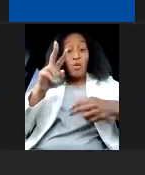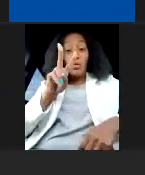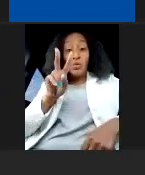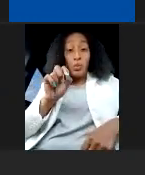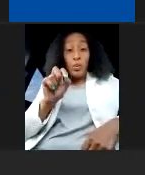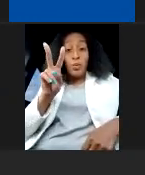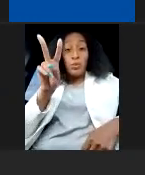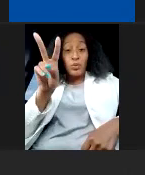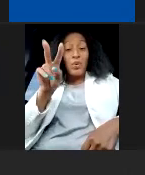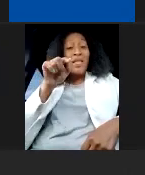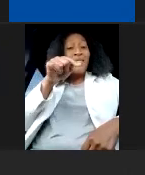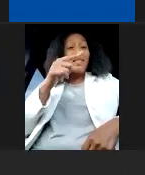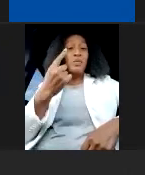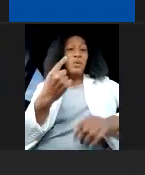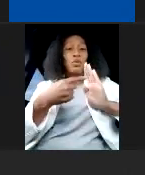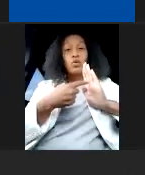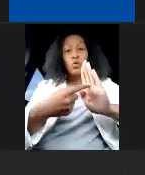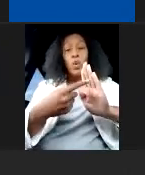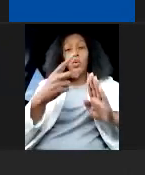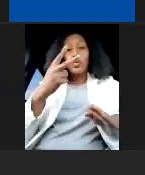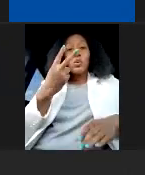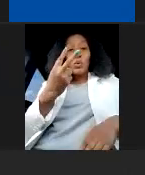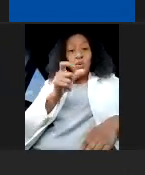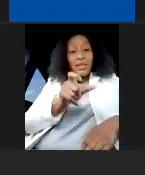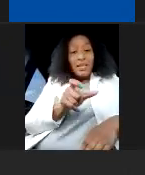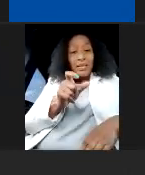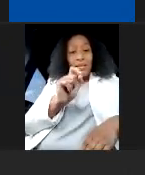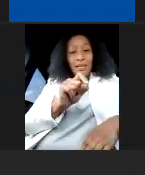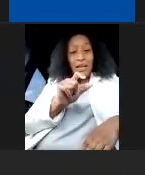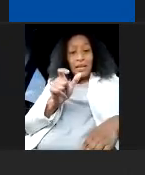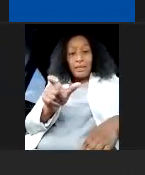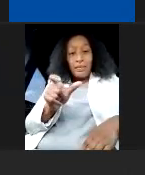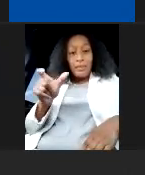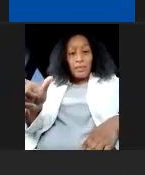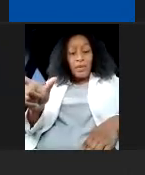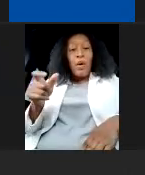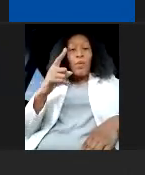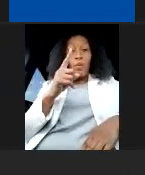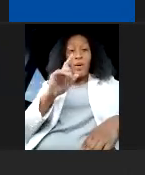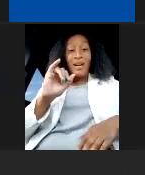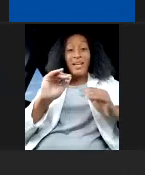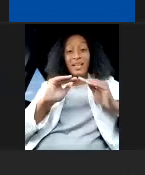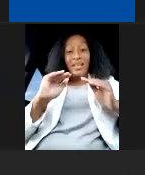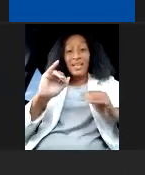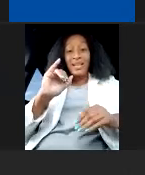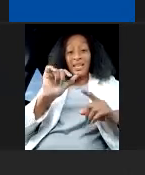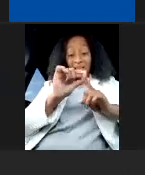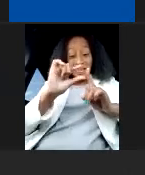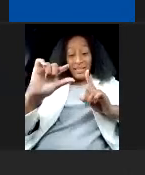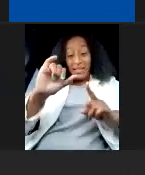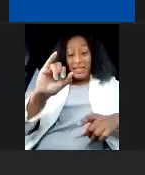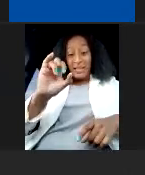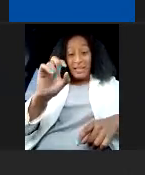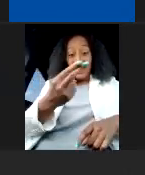actually better. 1 inch equals 2.54 centimeters. Okay, 1 inch equals